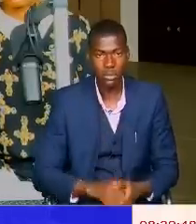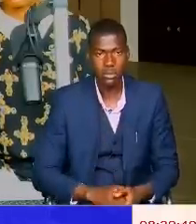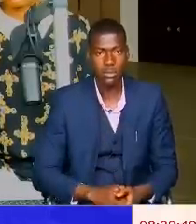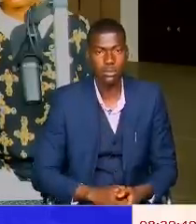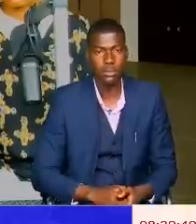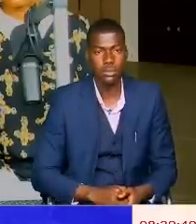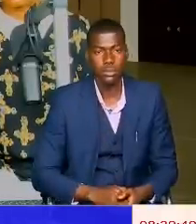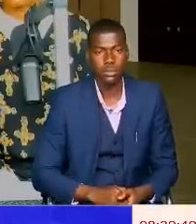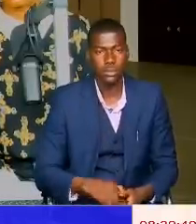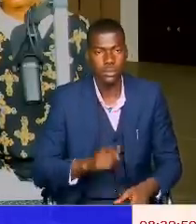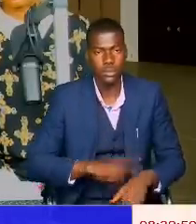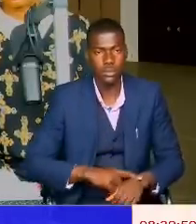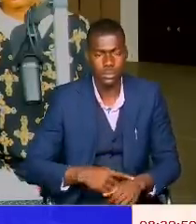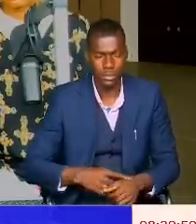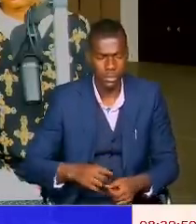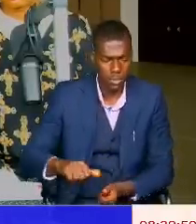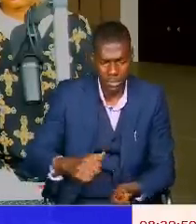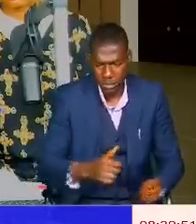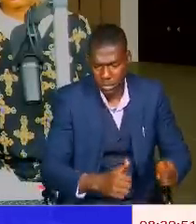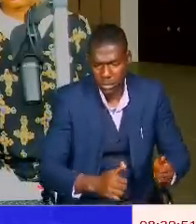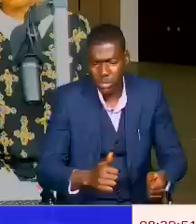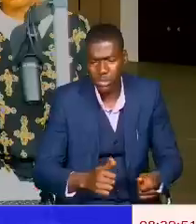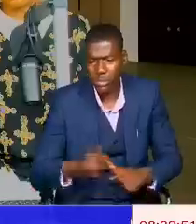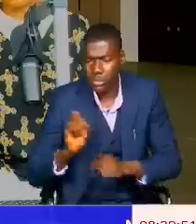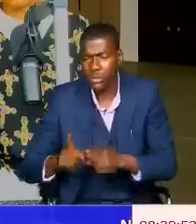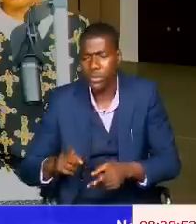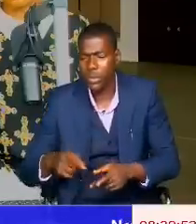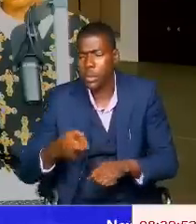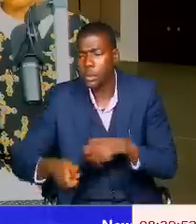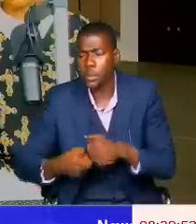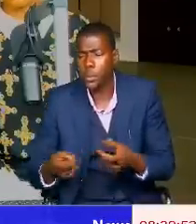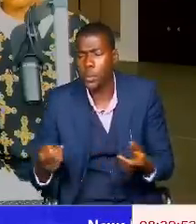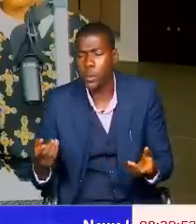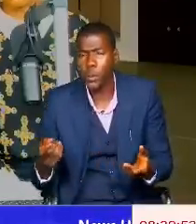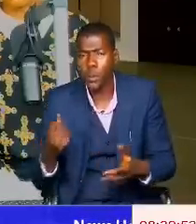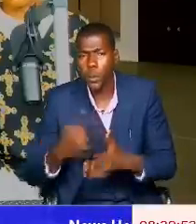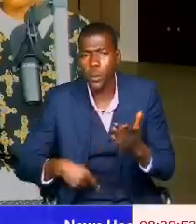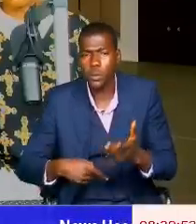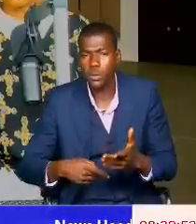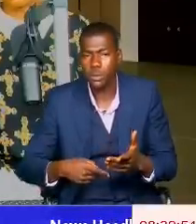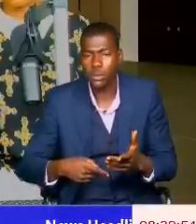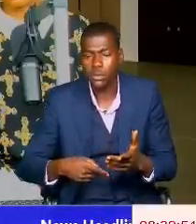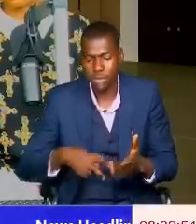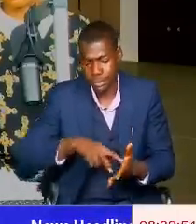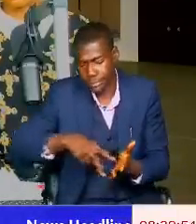As soon as you park motor, what is the problem? As soon as you come down, they just show you gun.